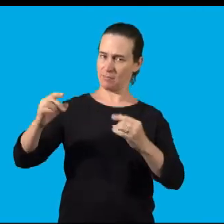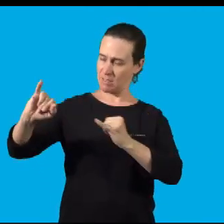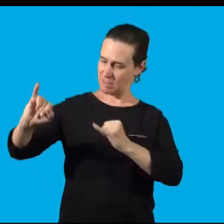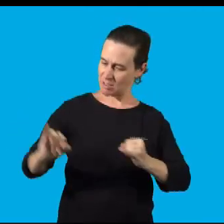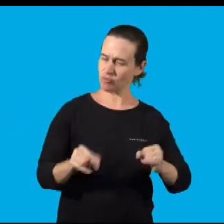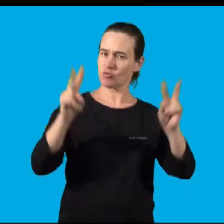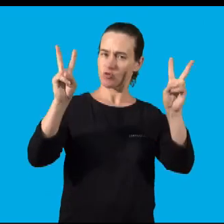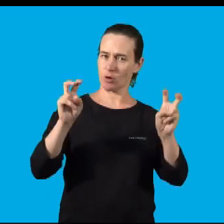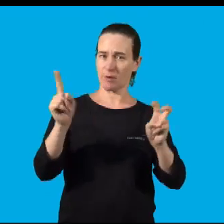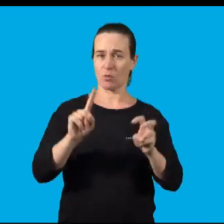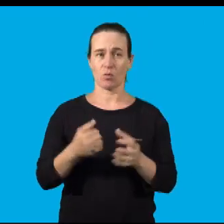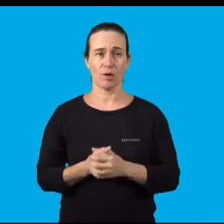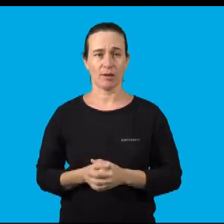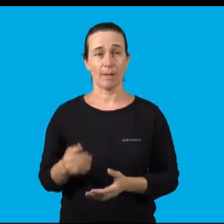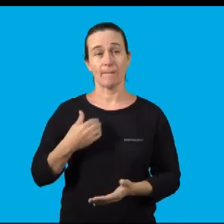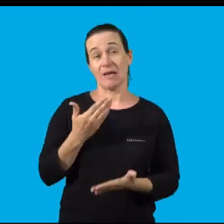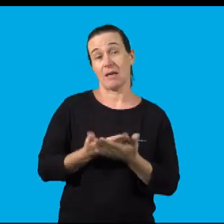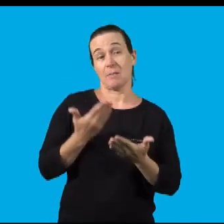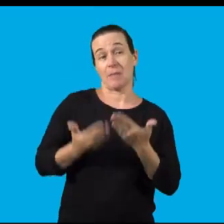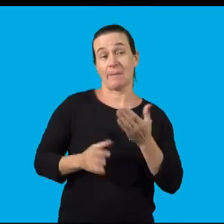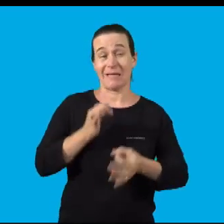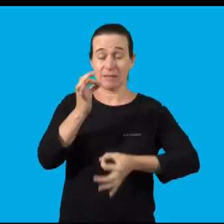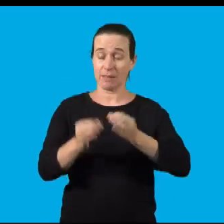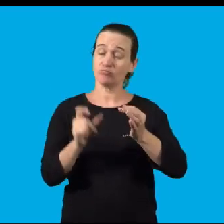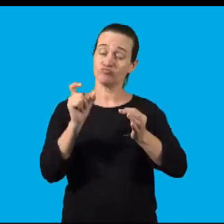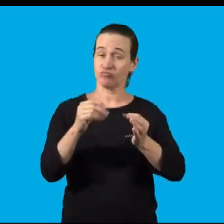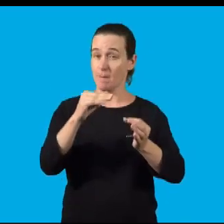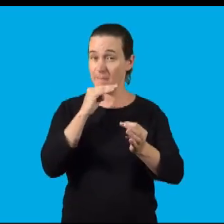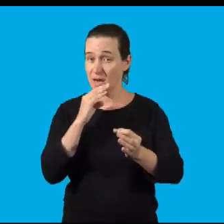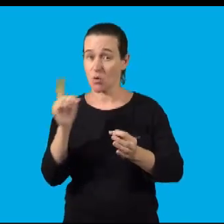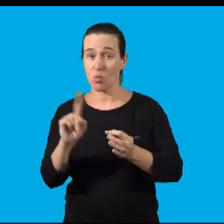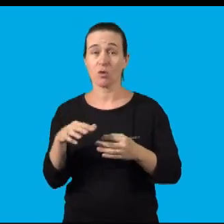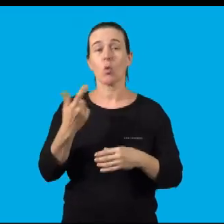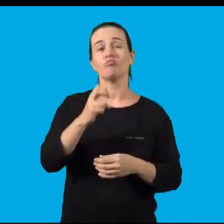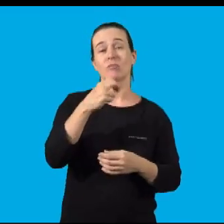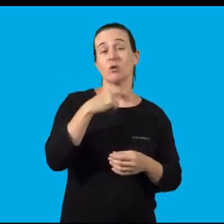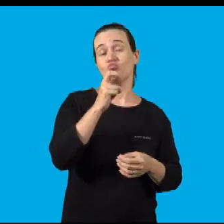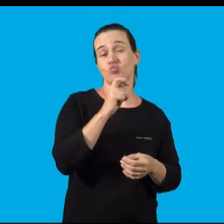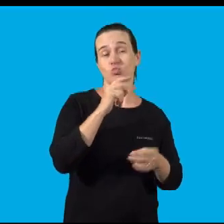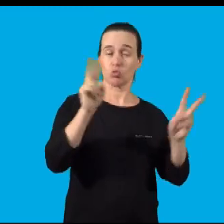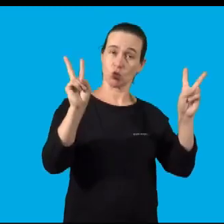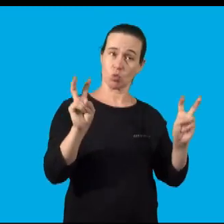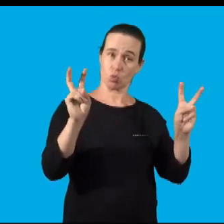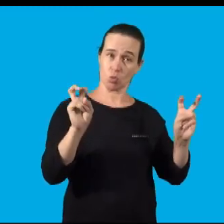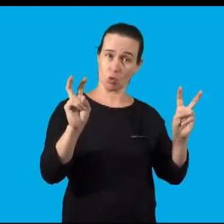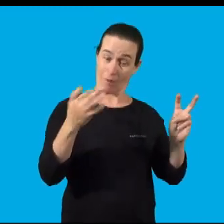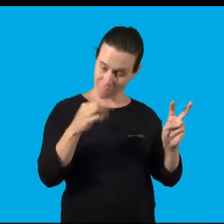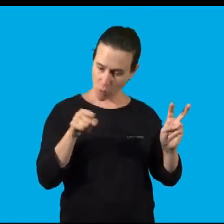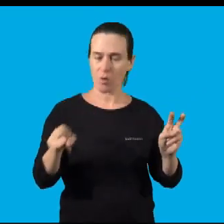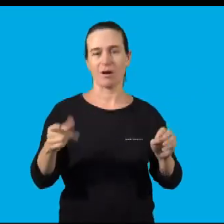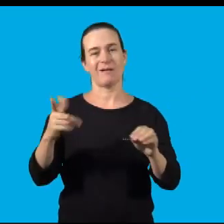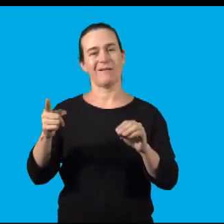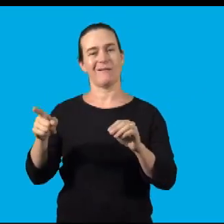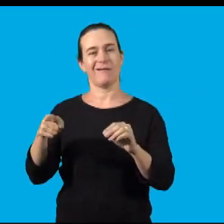introducing the topic. This could be done by defining a specific term within a question or using a quote that is appropriate to